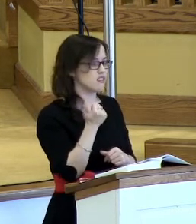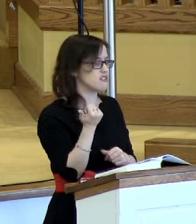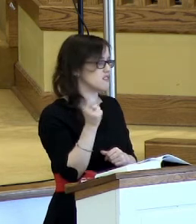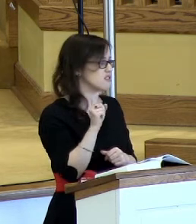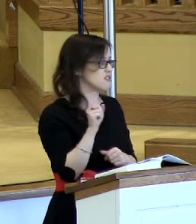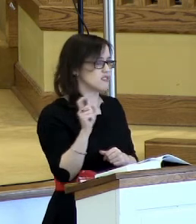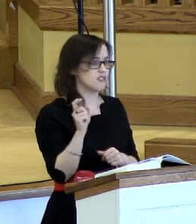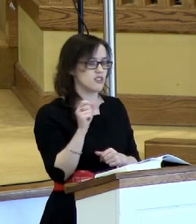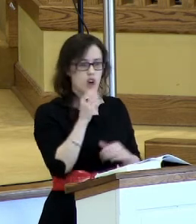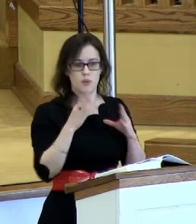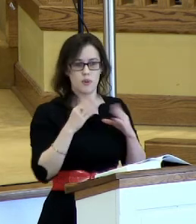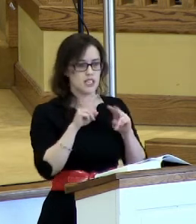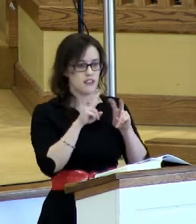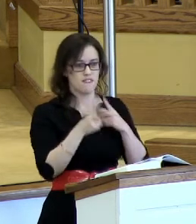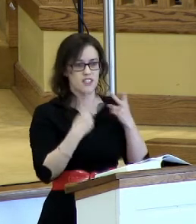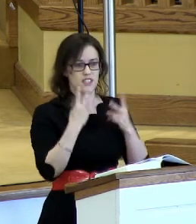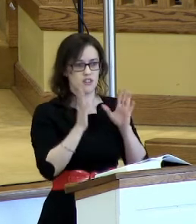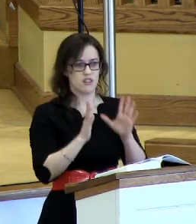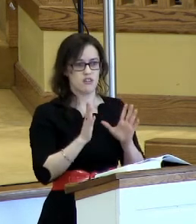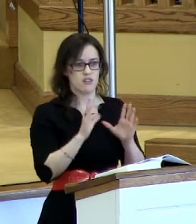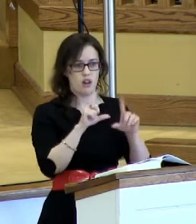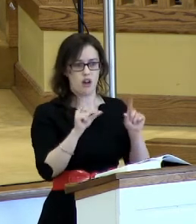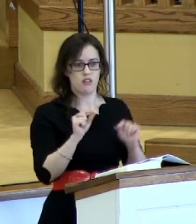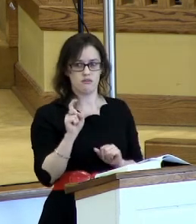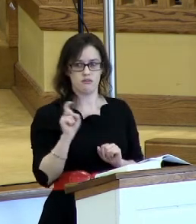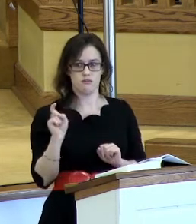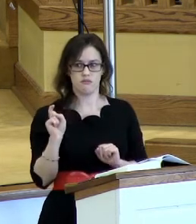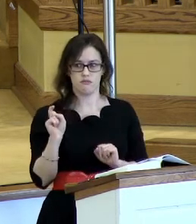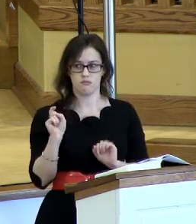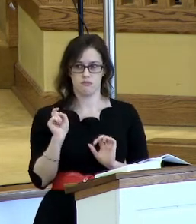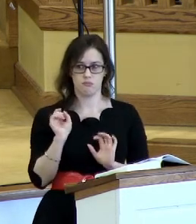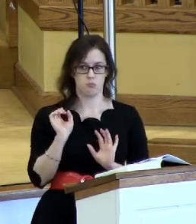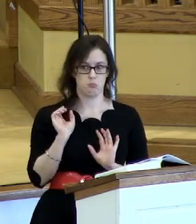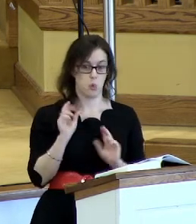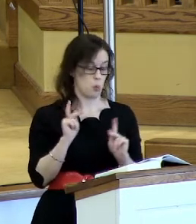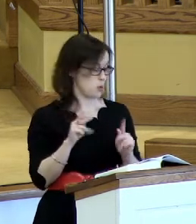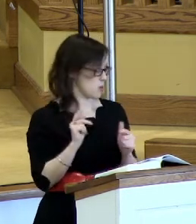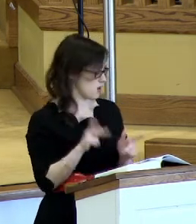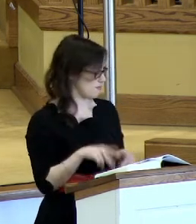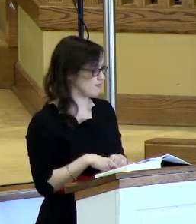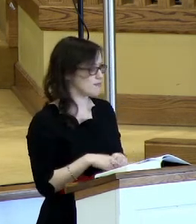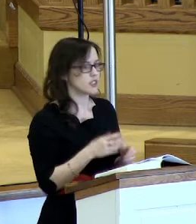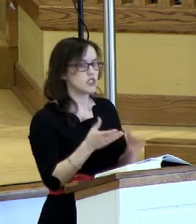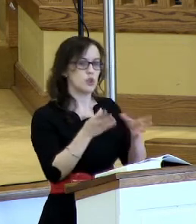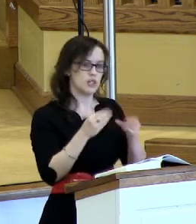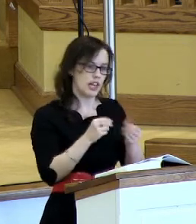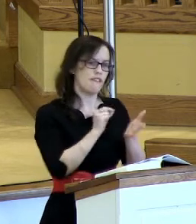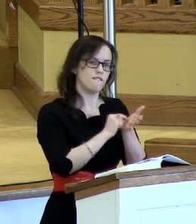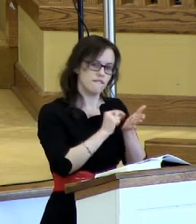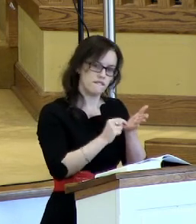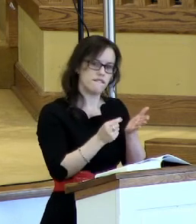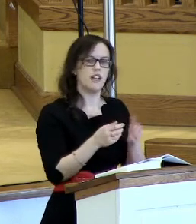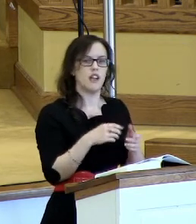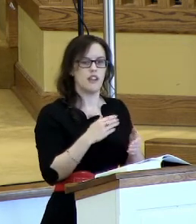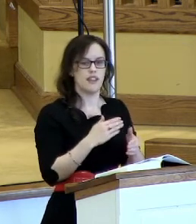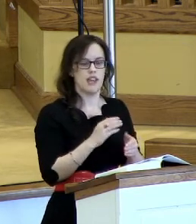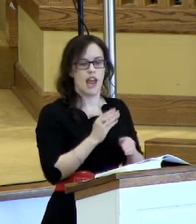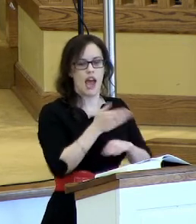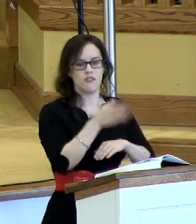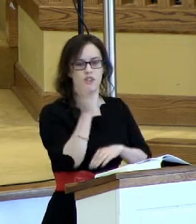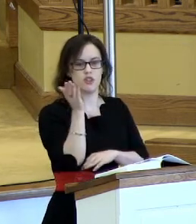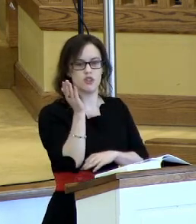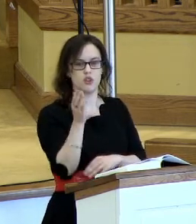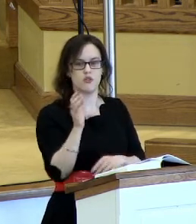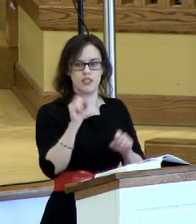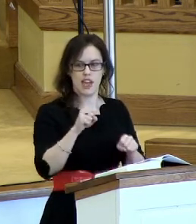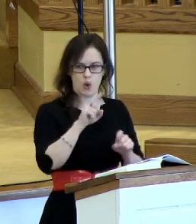received a visitor card yet? No. You'll just take that and fill it out. And at the end of the service, my right and